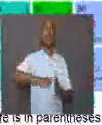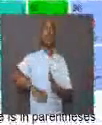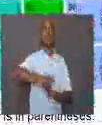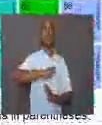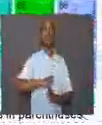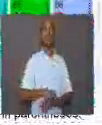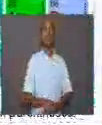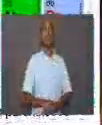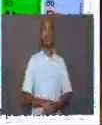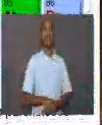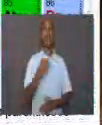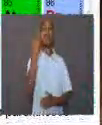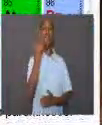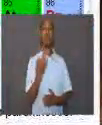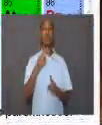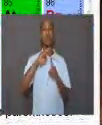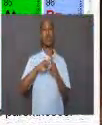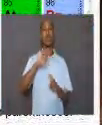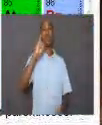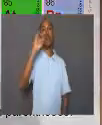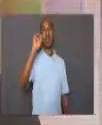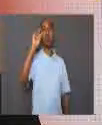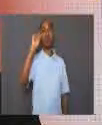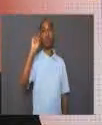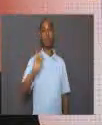electrons and form positive ions.